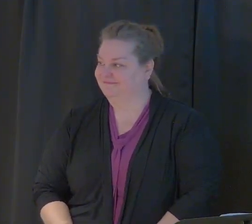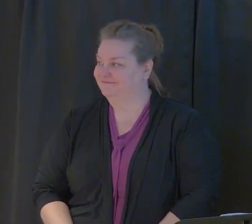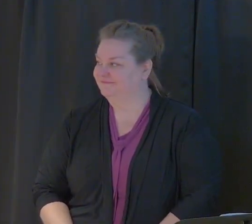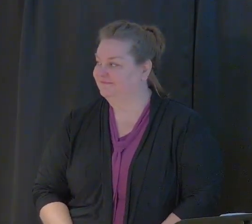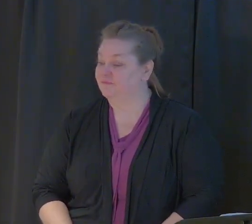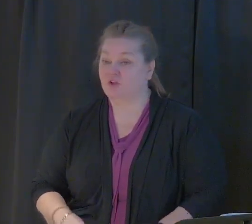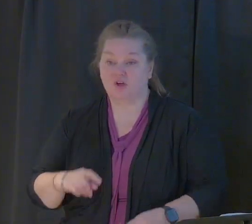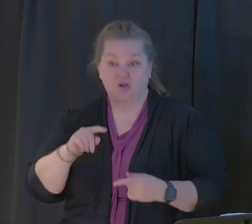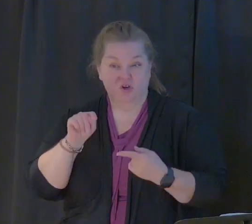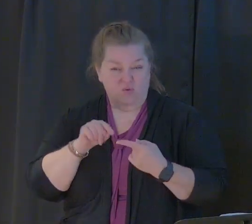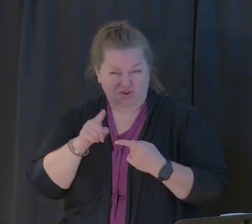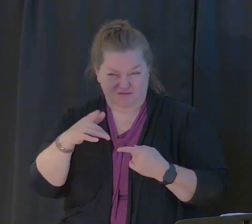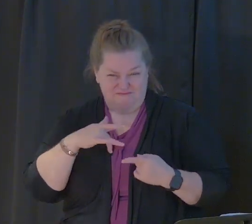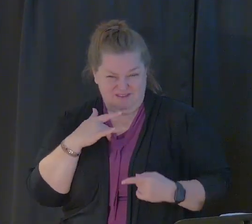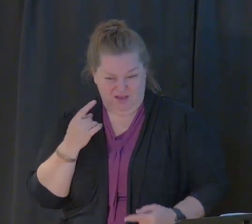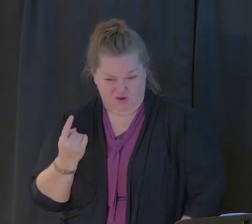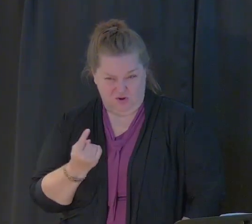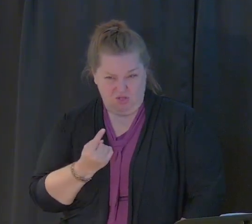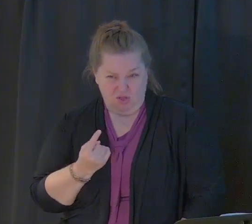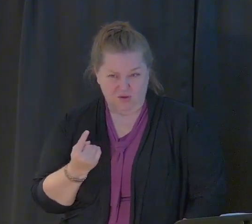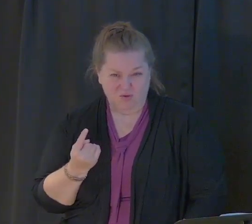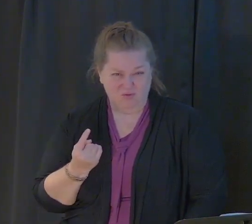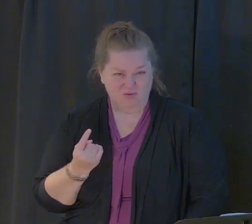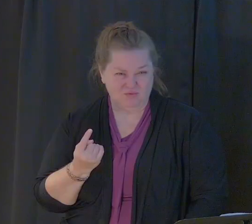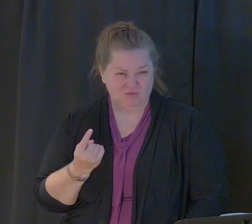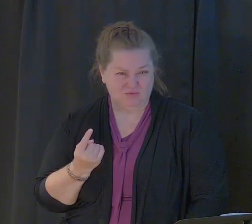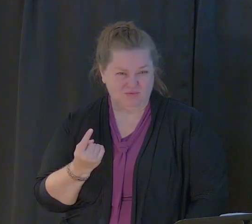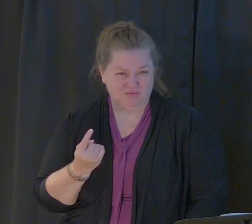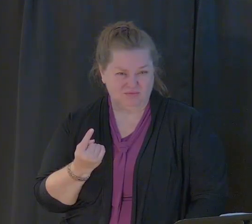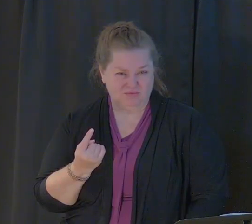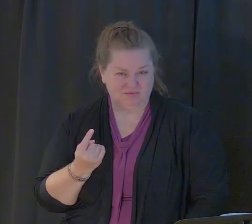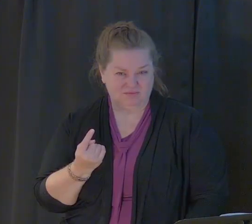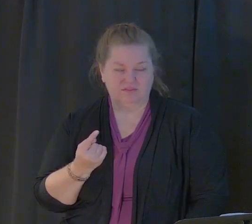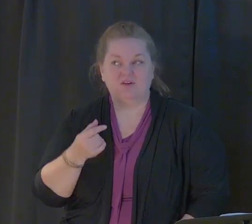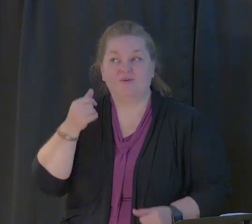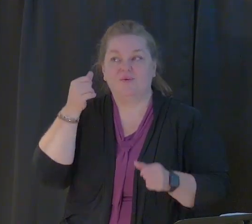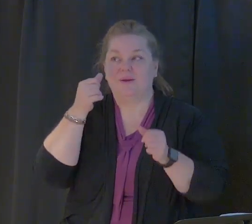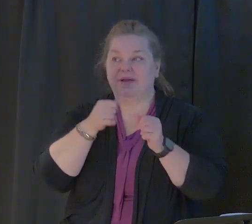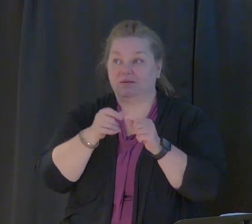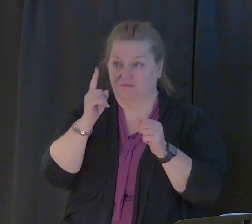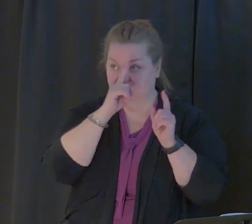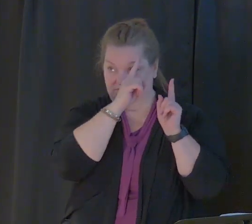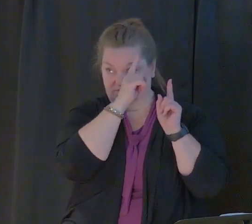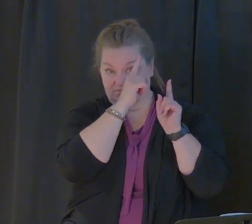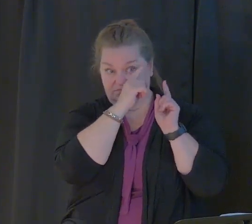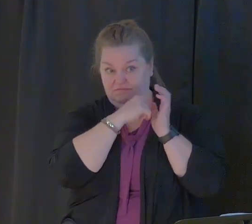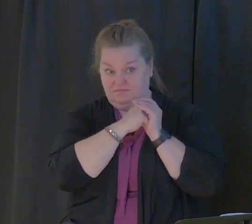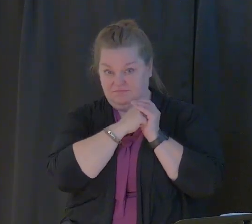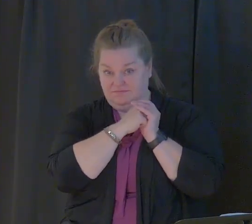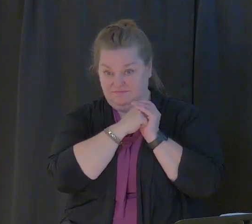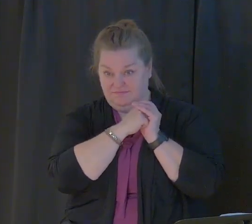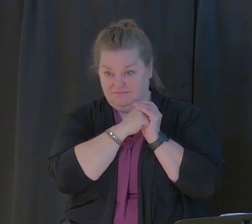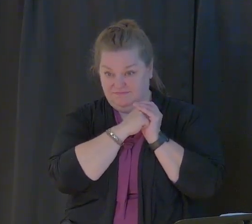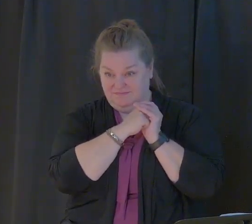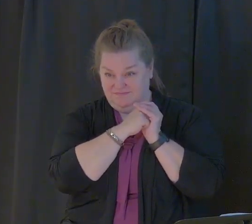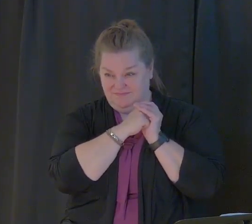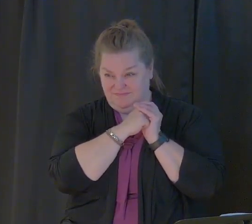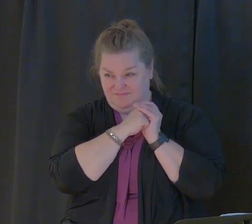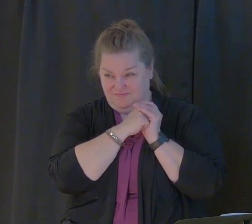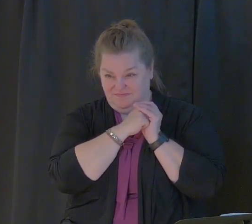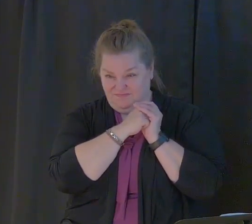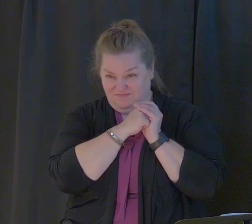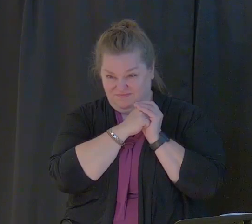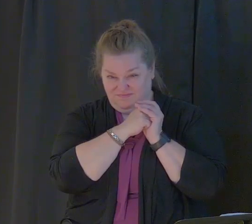When you feel you are alone, remember this. Anyone ever feel alone? Anyone ever been in